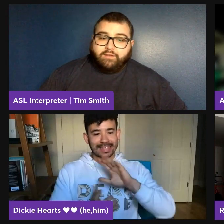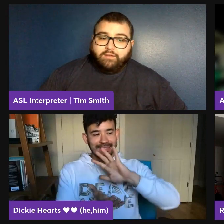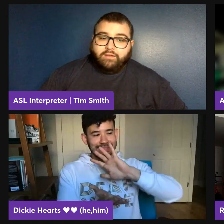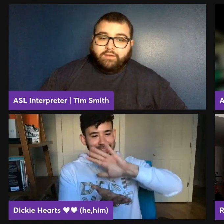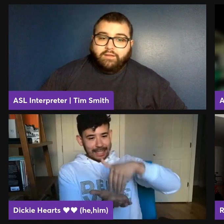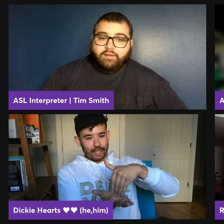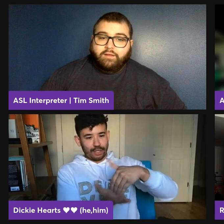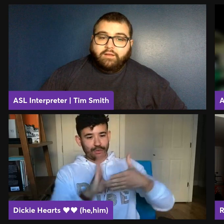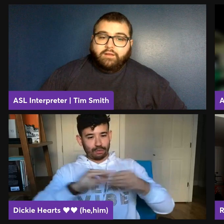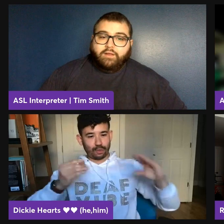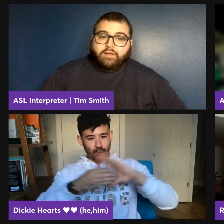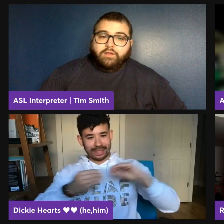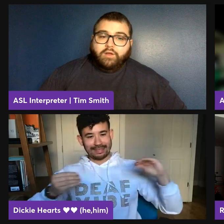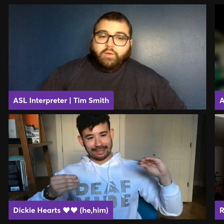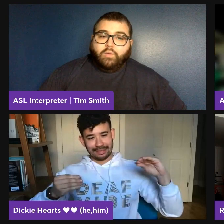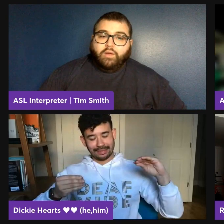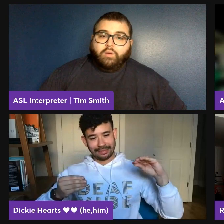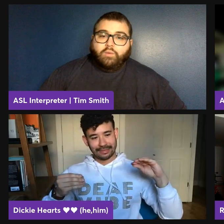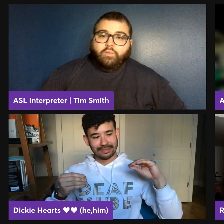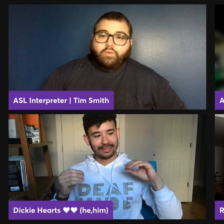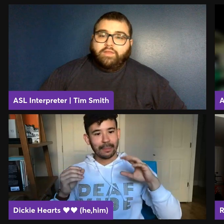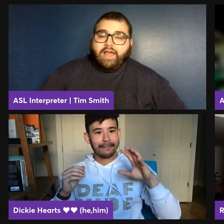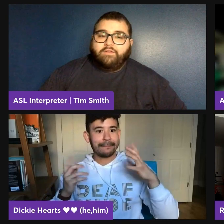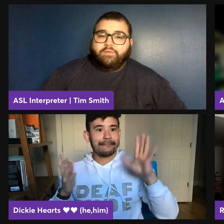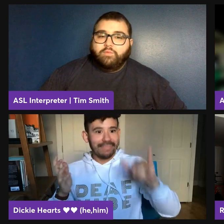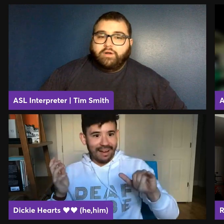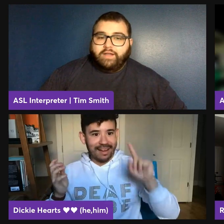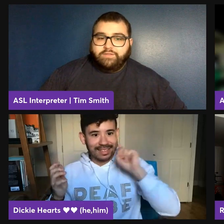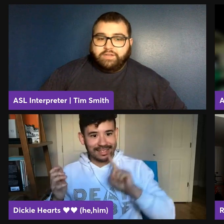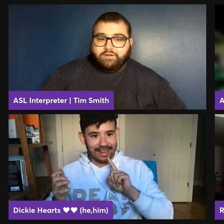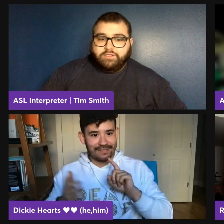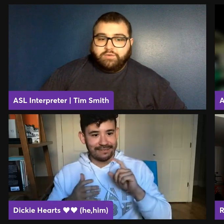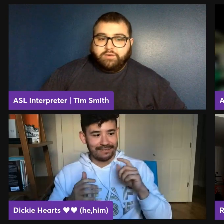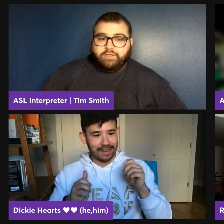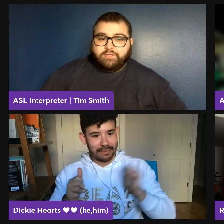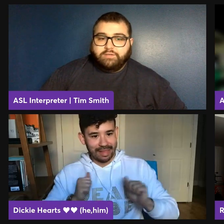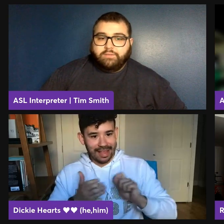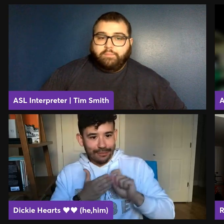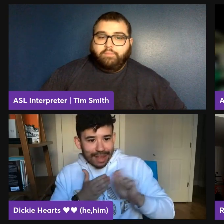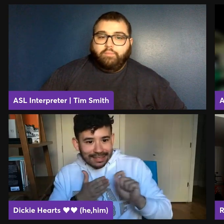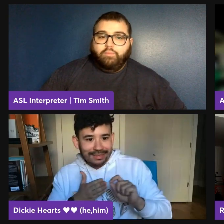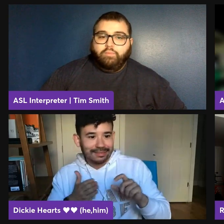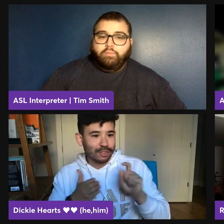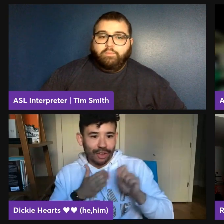Awakening, you know, where they have the more deaf-centered stories